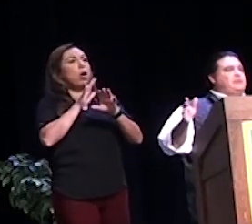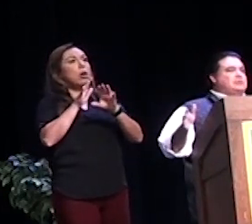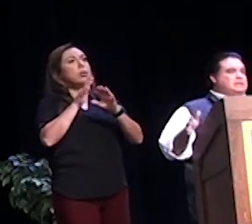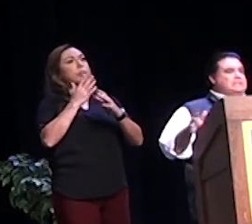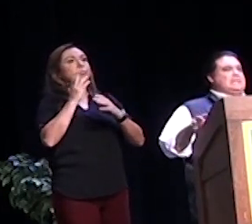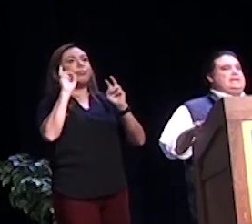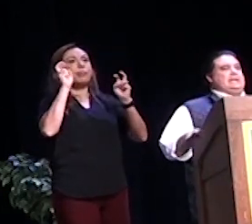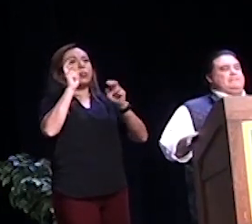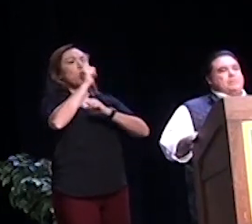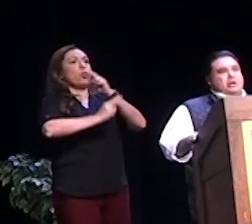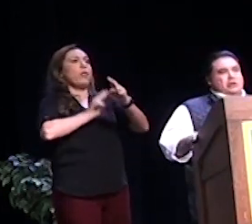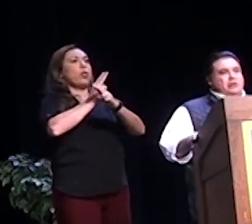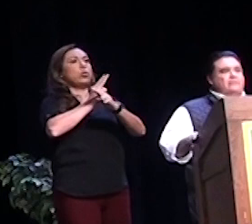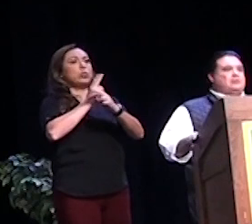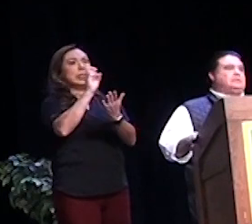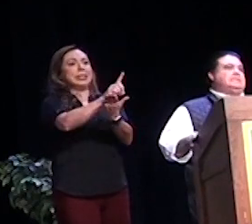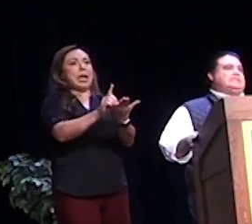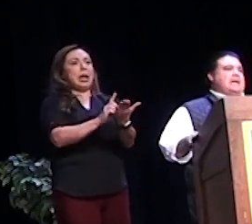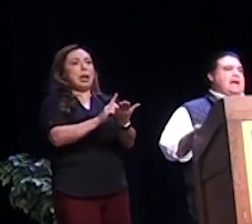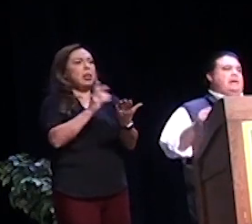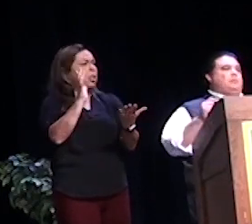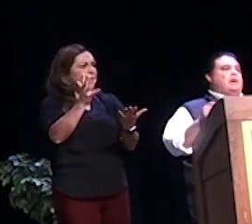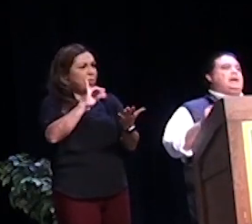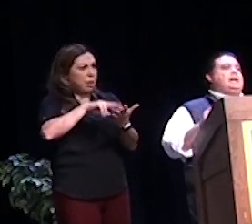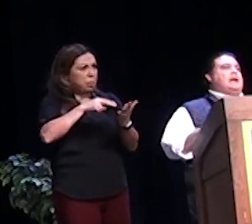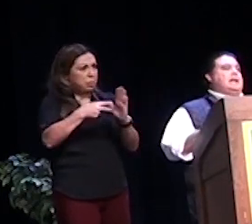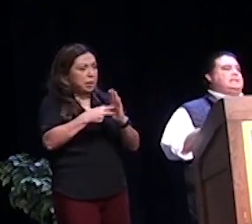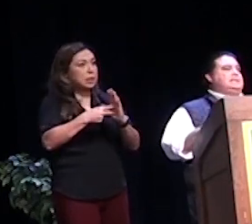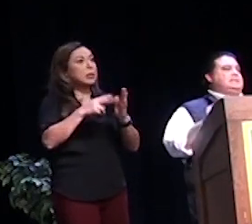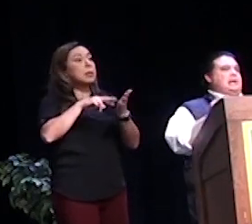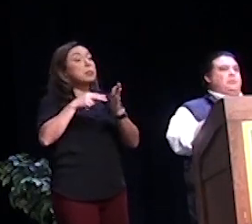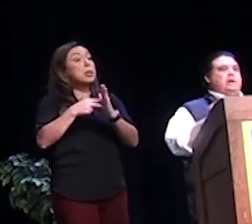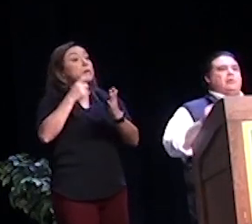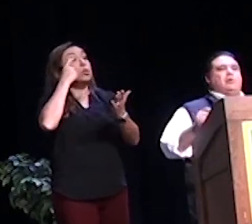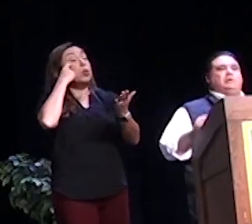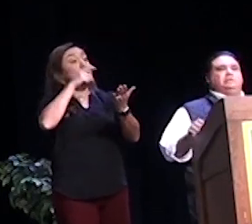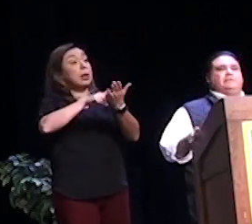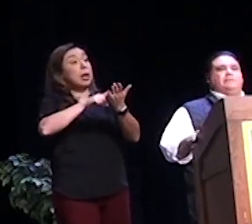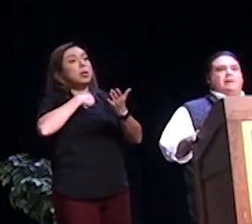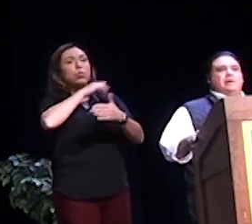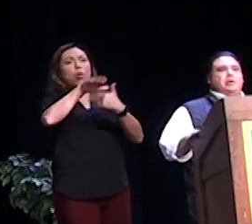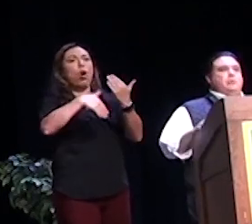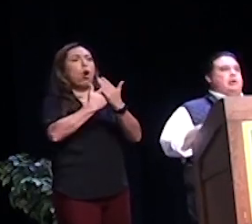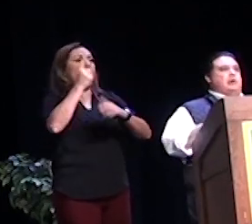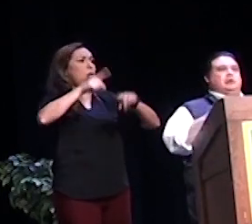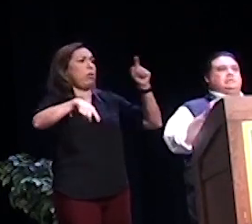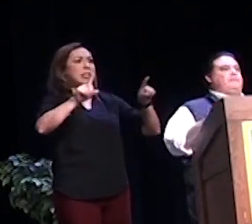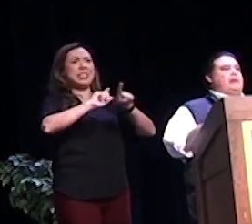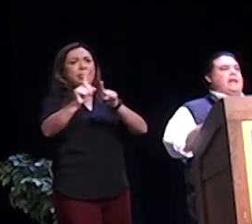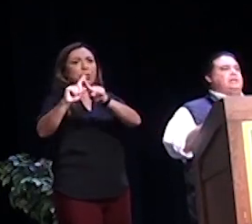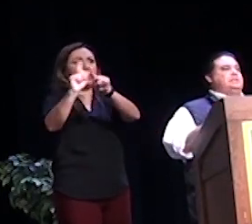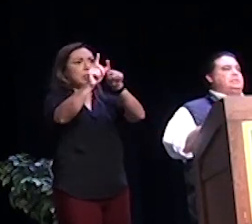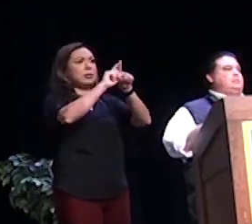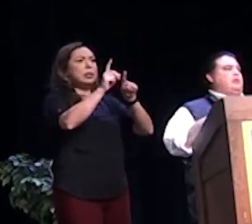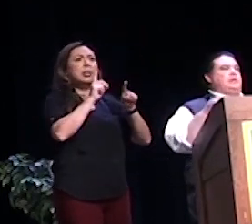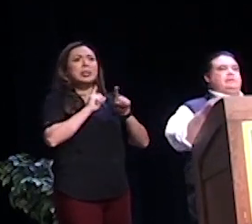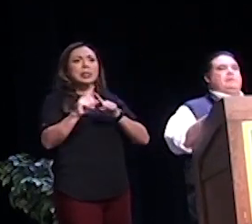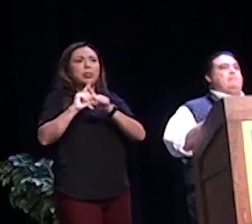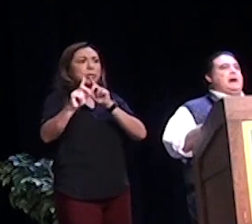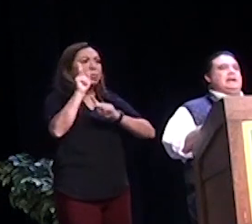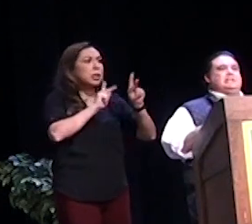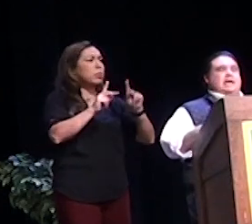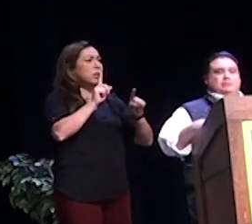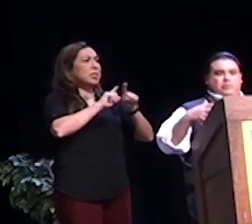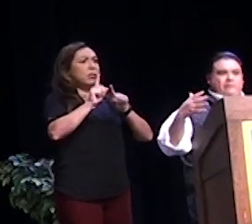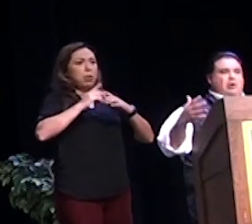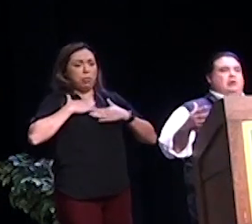So what is universal design? Universal design recognizes that we are all different. We are all different ages. We